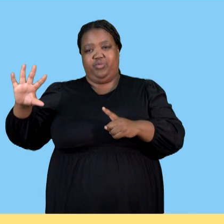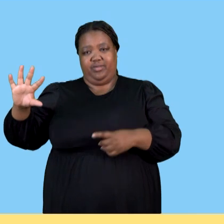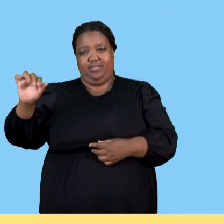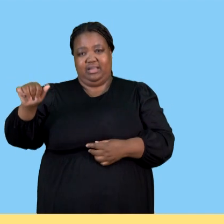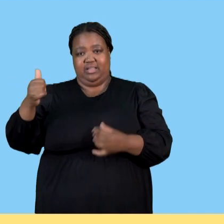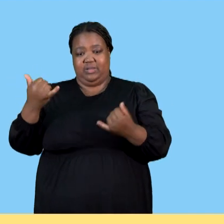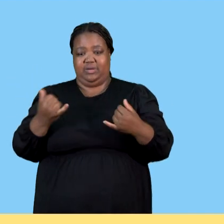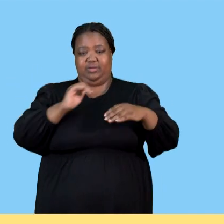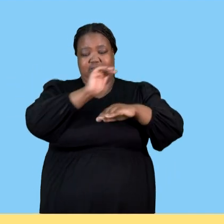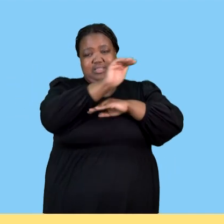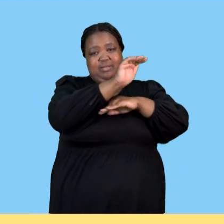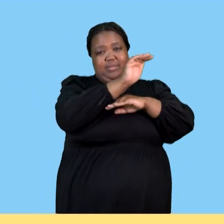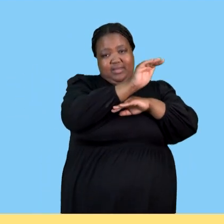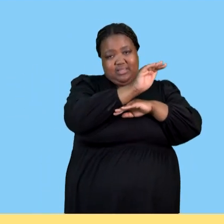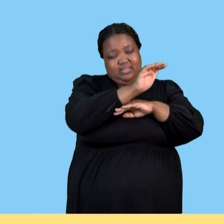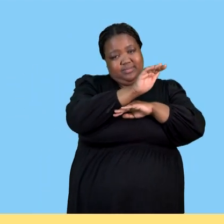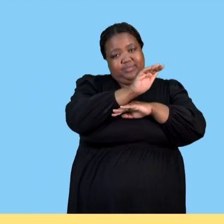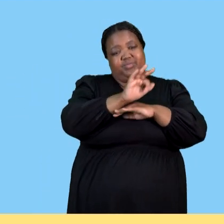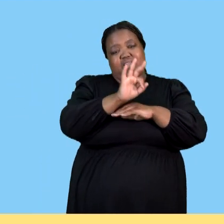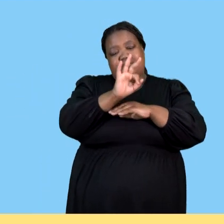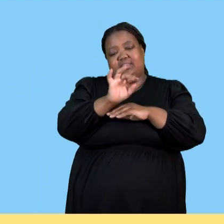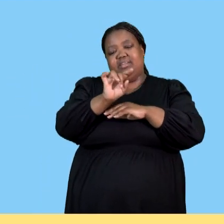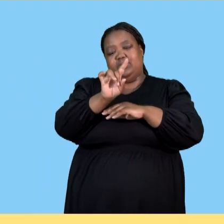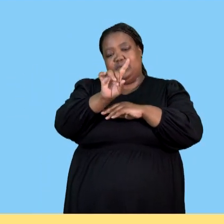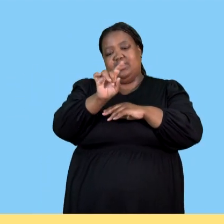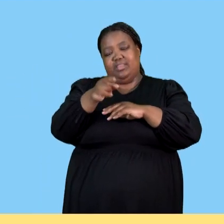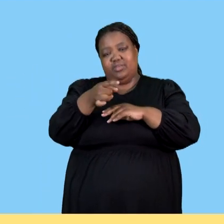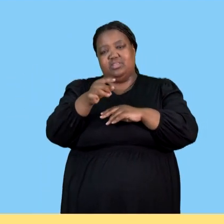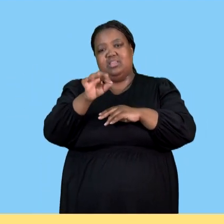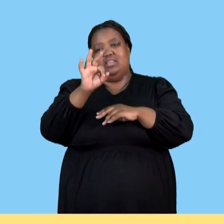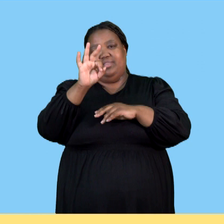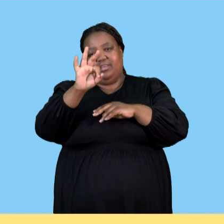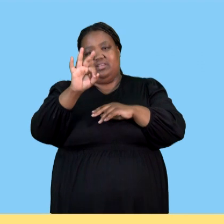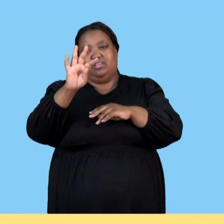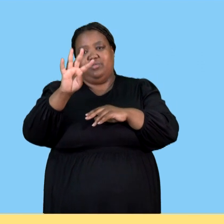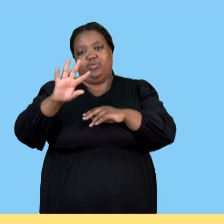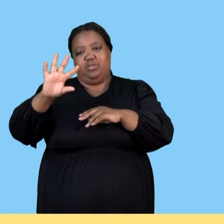31,345. So I'll come here, my surplus is